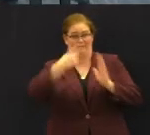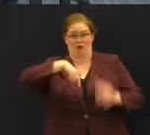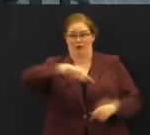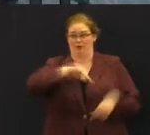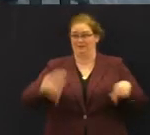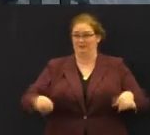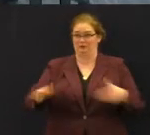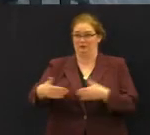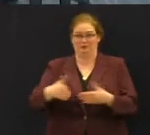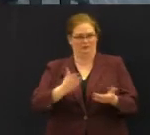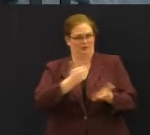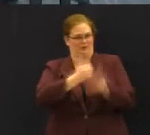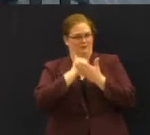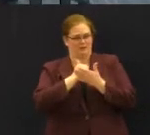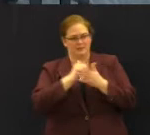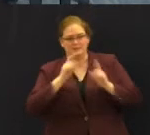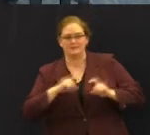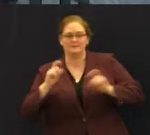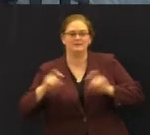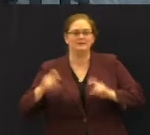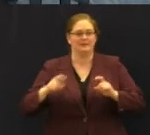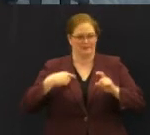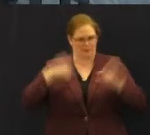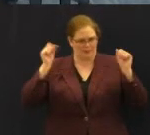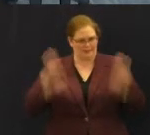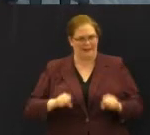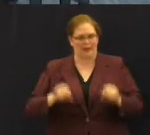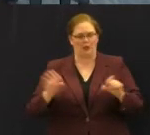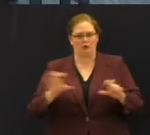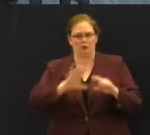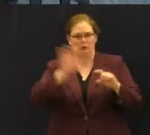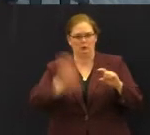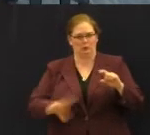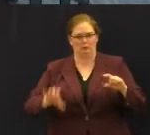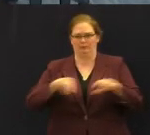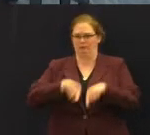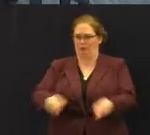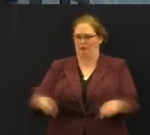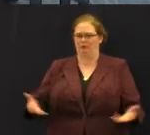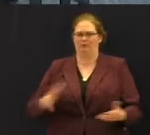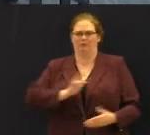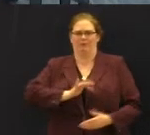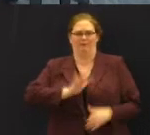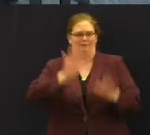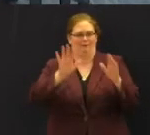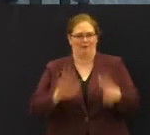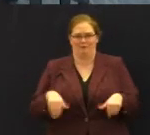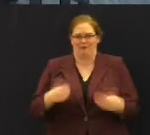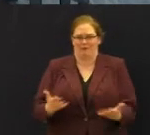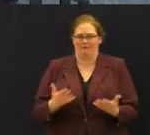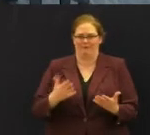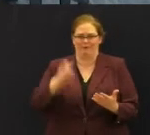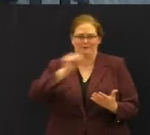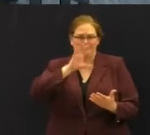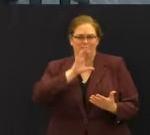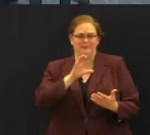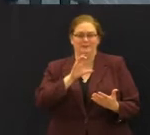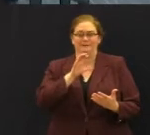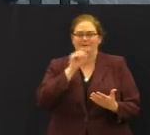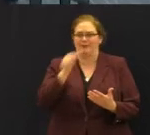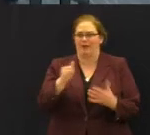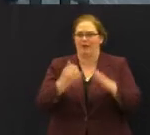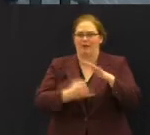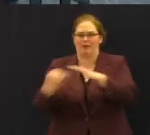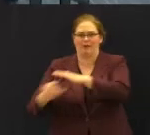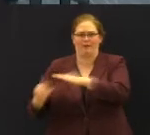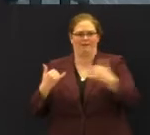so here you helped us know that we would be able to Zoom in and out like this. What a great thing to be able to offer our seniors not to be so isolated